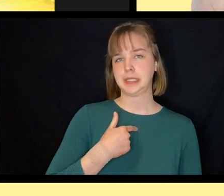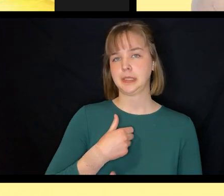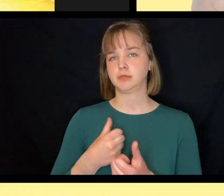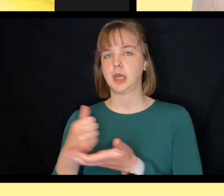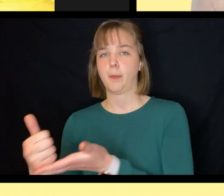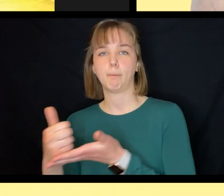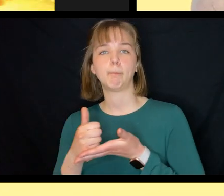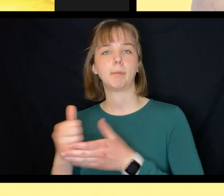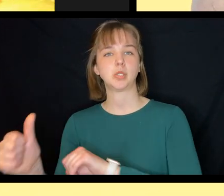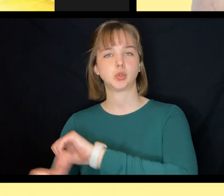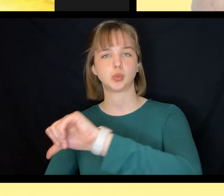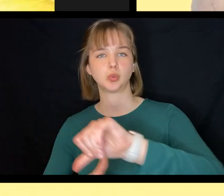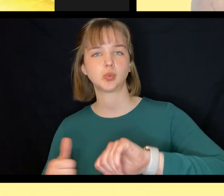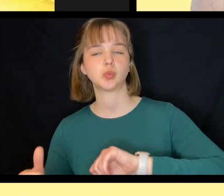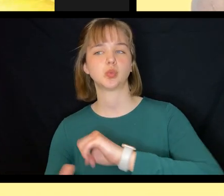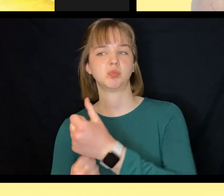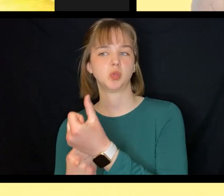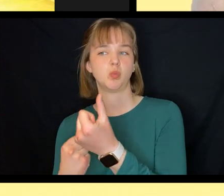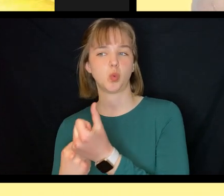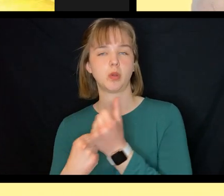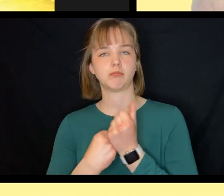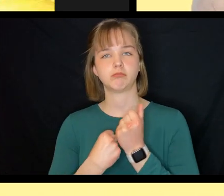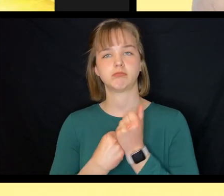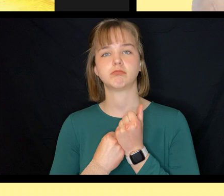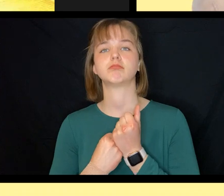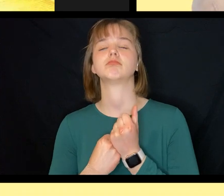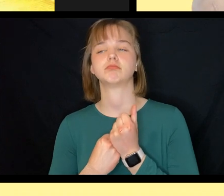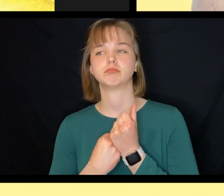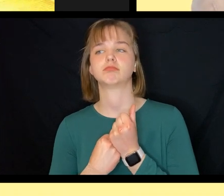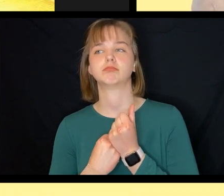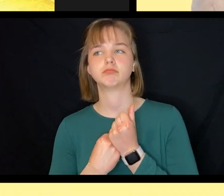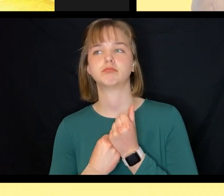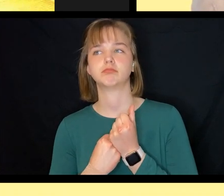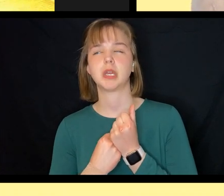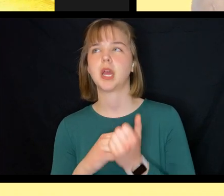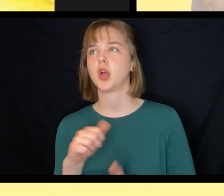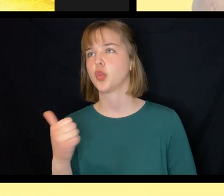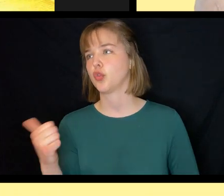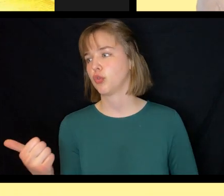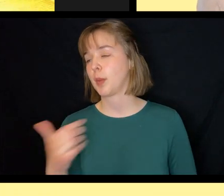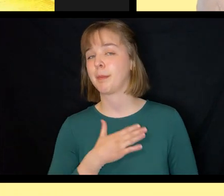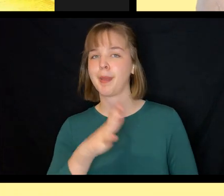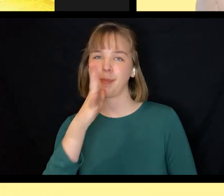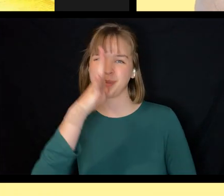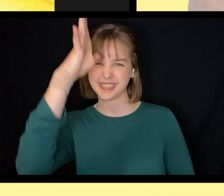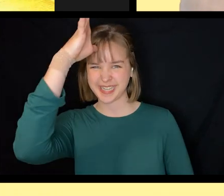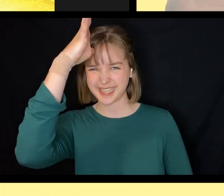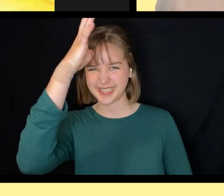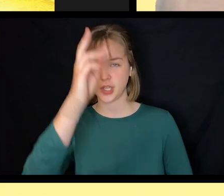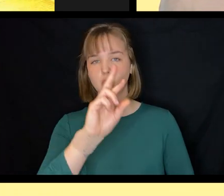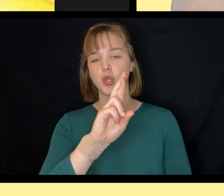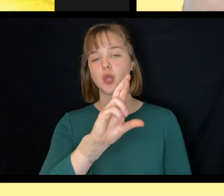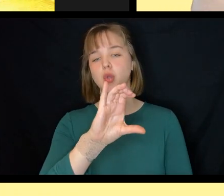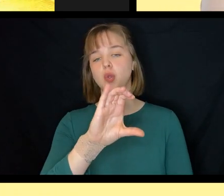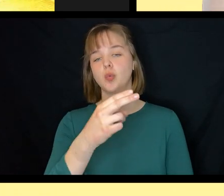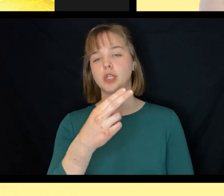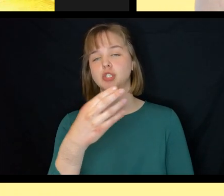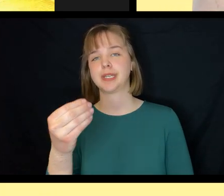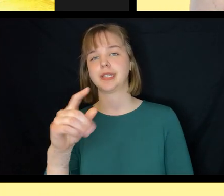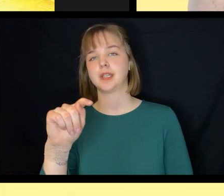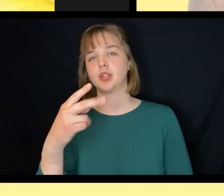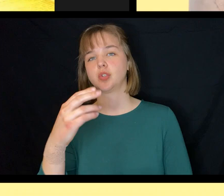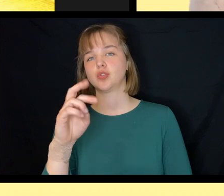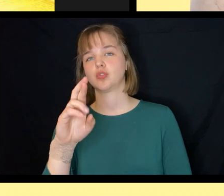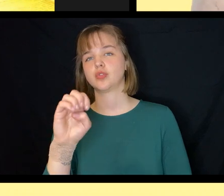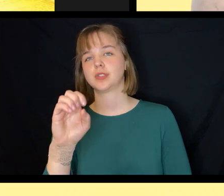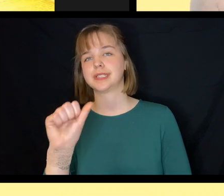like slacking off and like Sure. just accepting where I'm at. Um, my parents, my Rich and